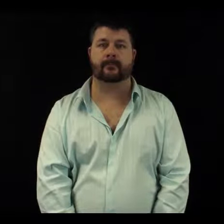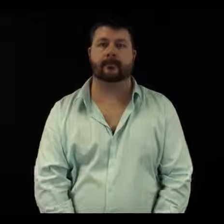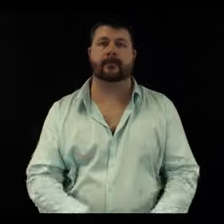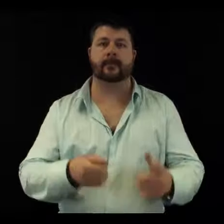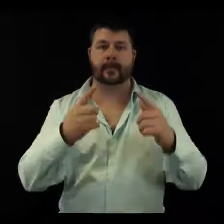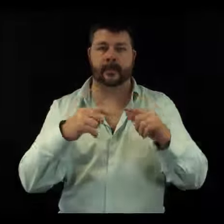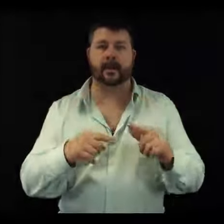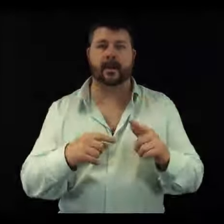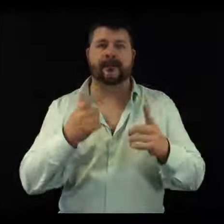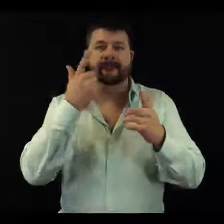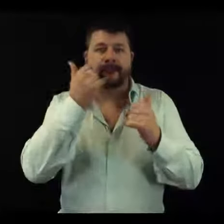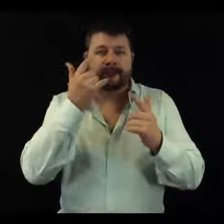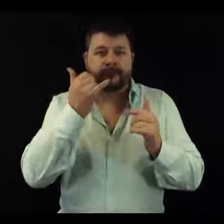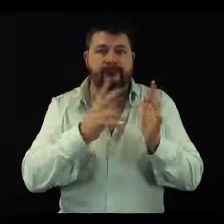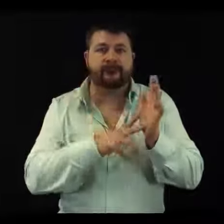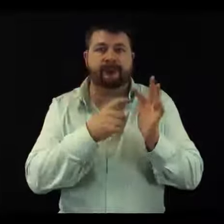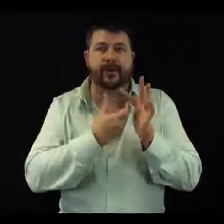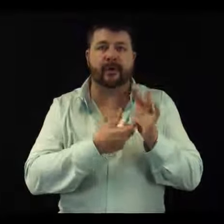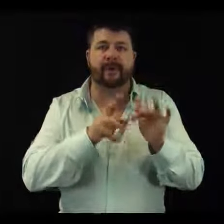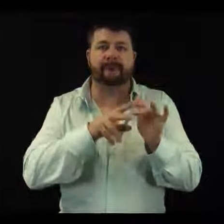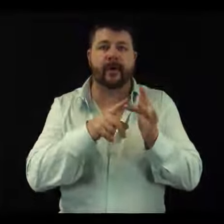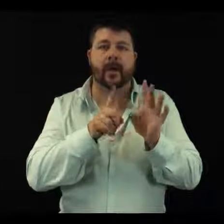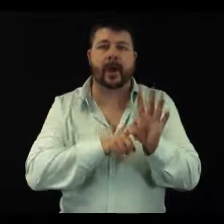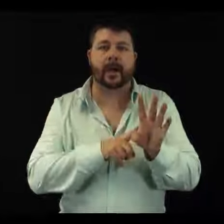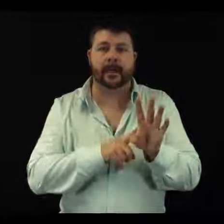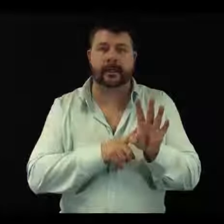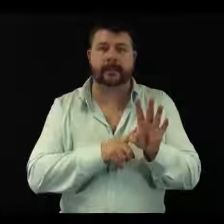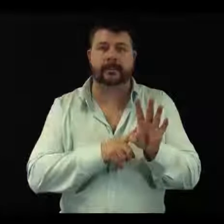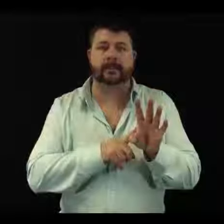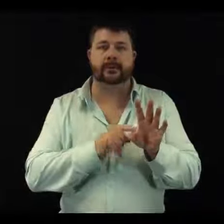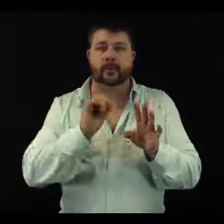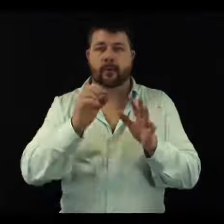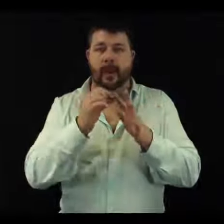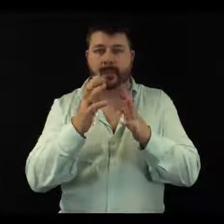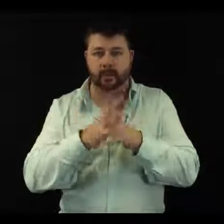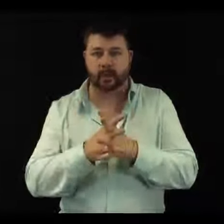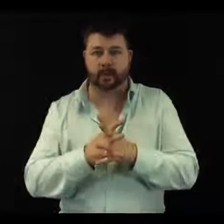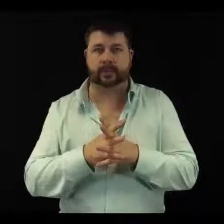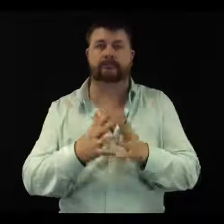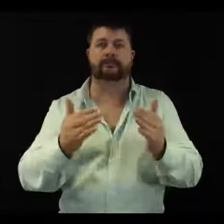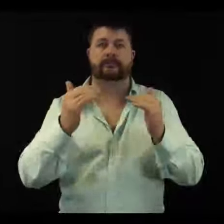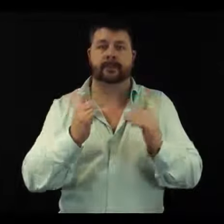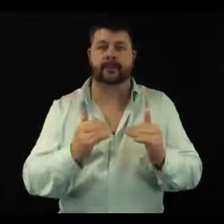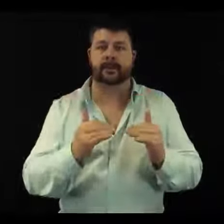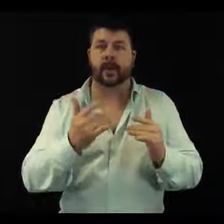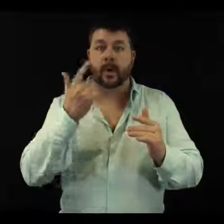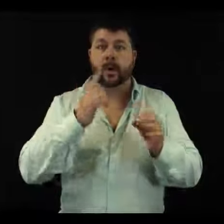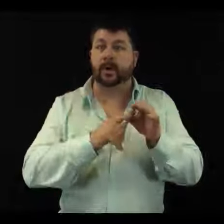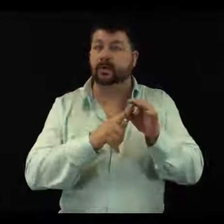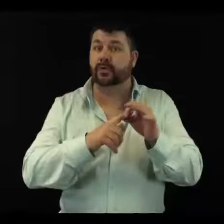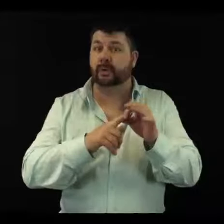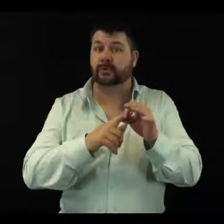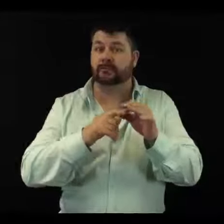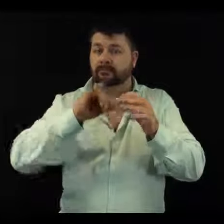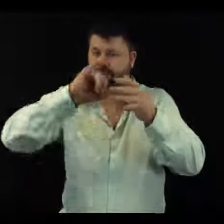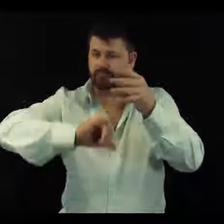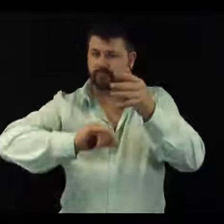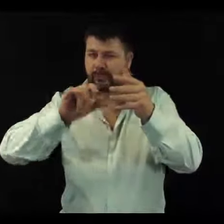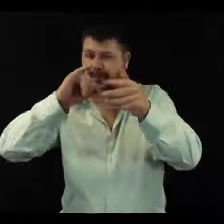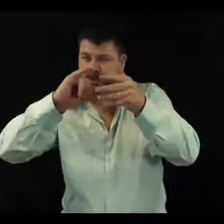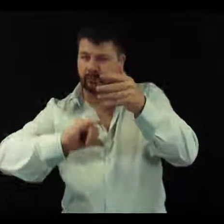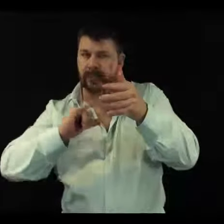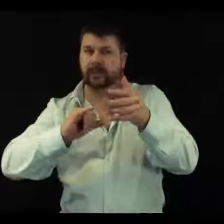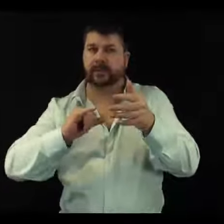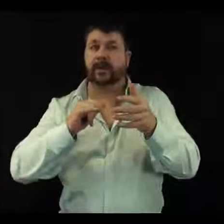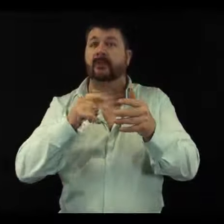your password and reads your private emails. Re-enter your password in the Verify box. Next,